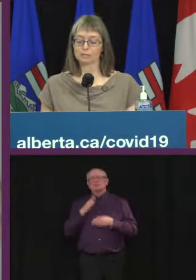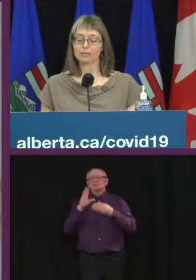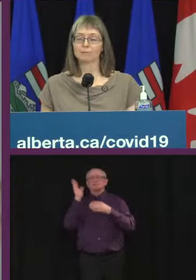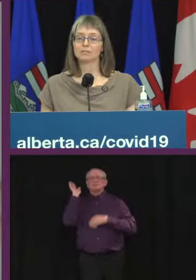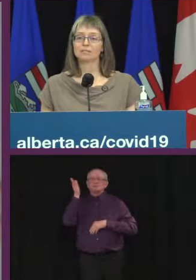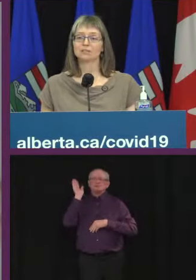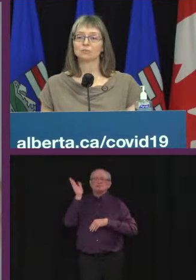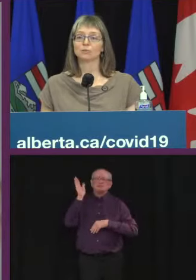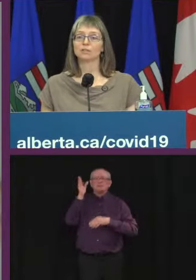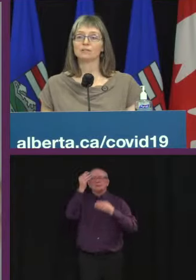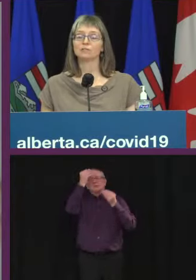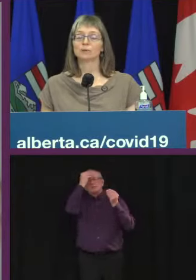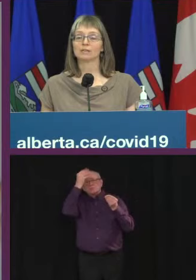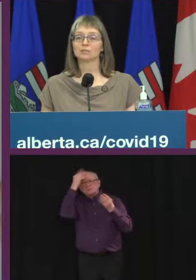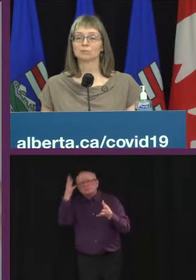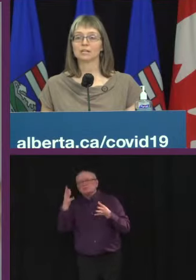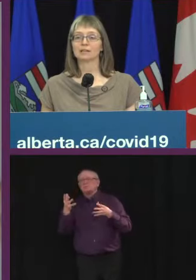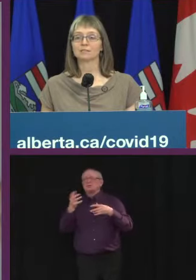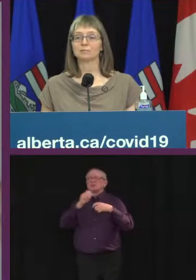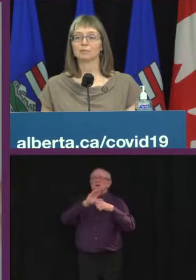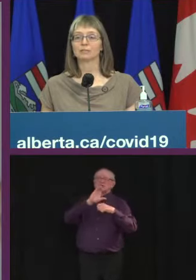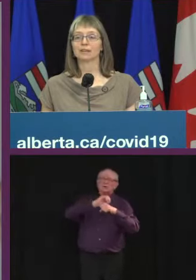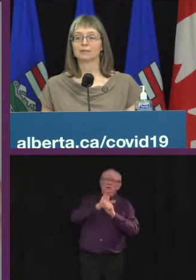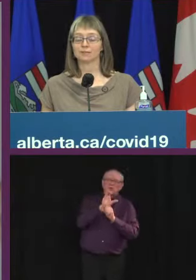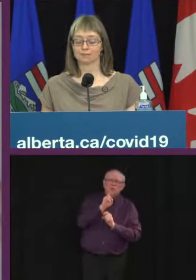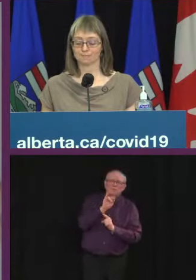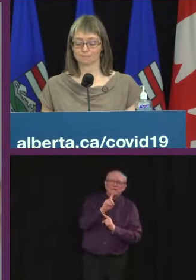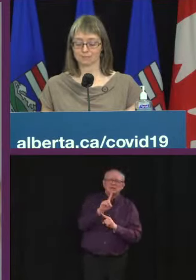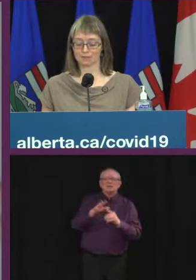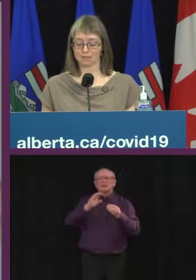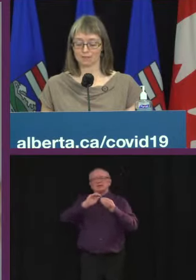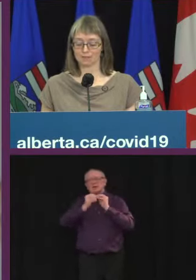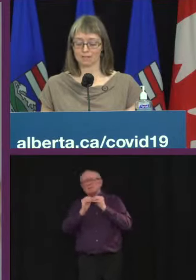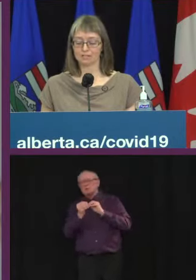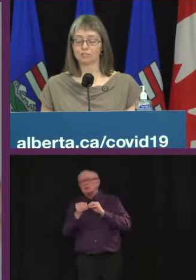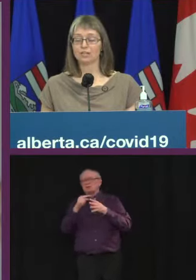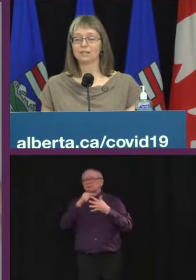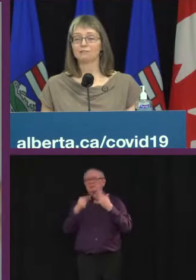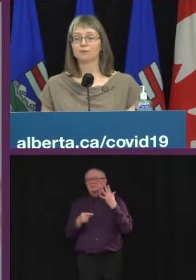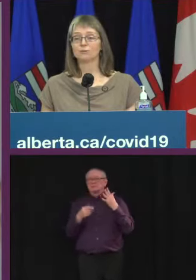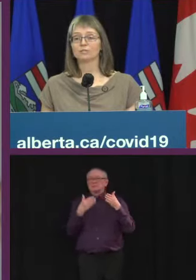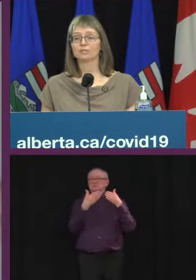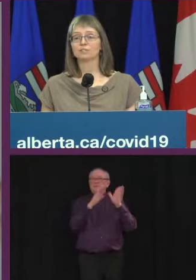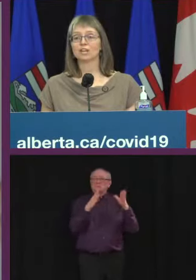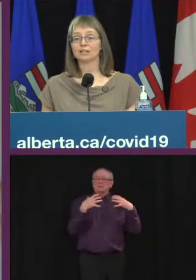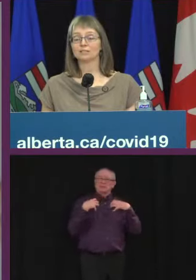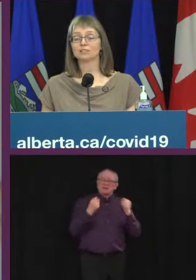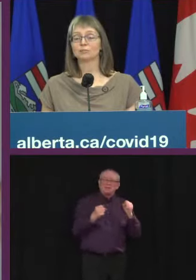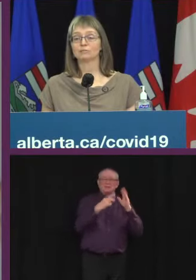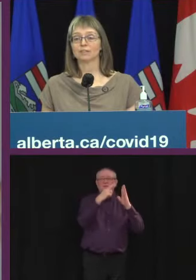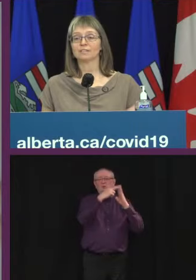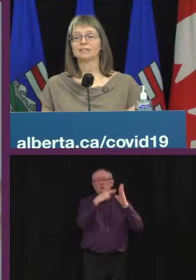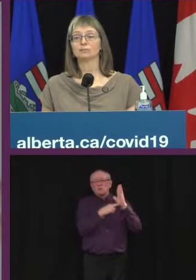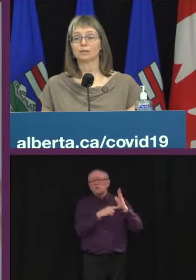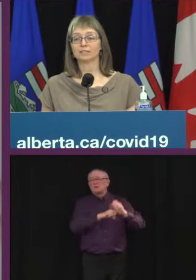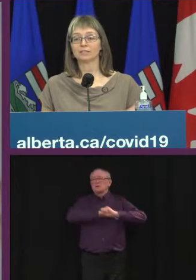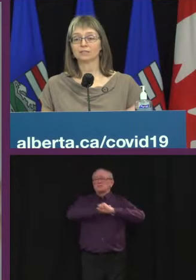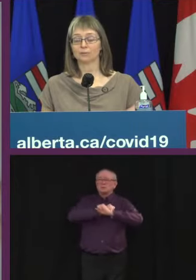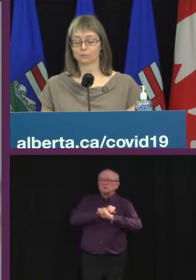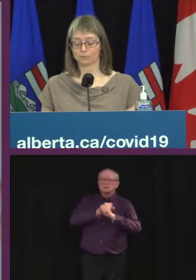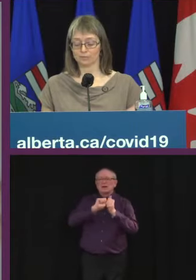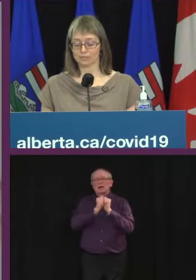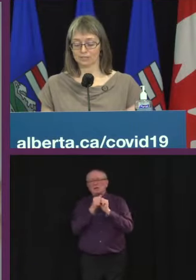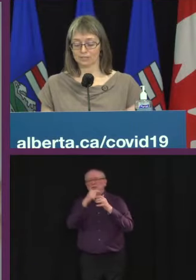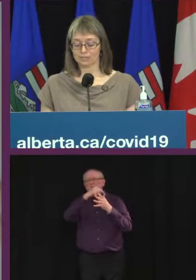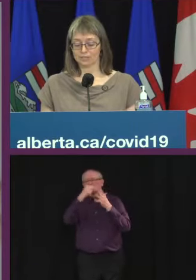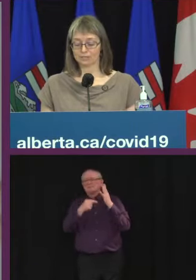as well as my updates on the work underway to protect public health. Each day I've focused on the challenges we face, and rightly